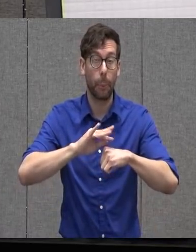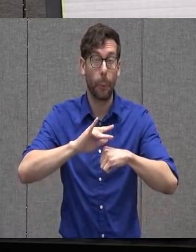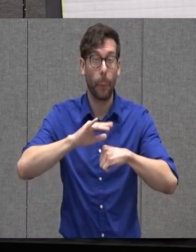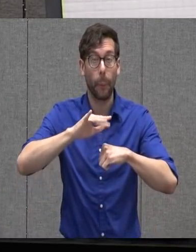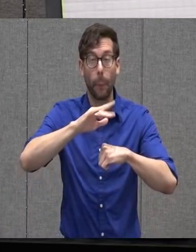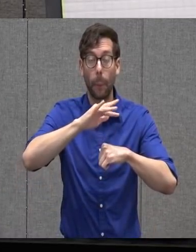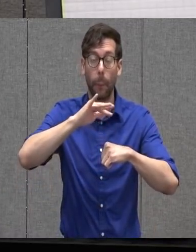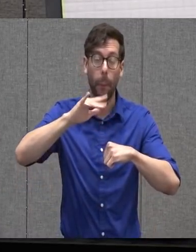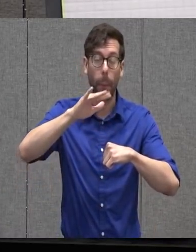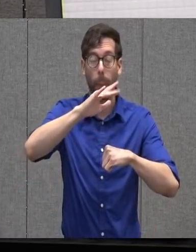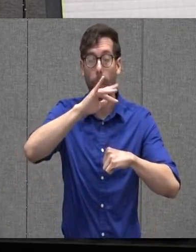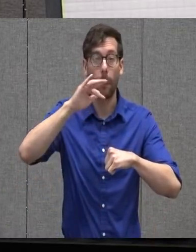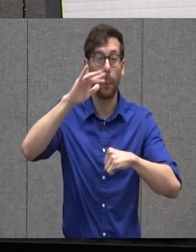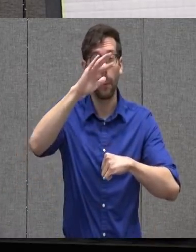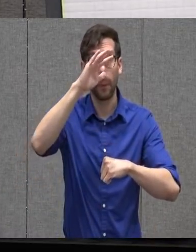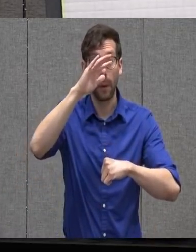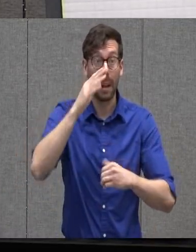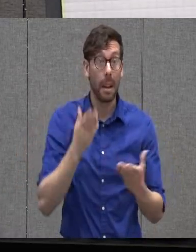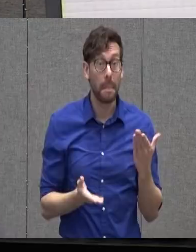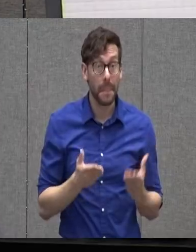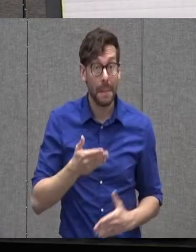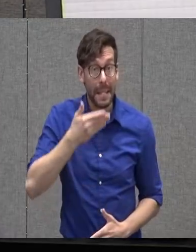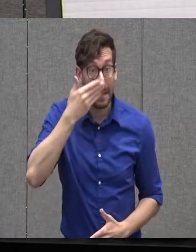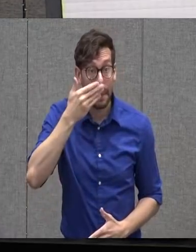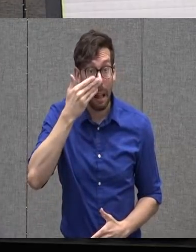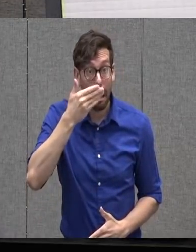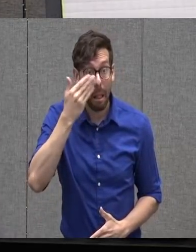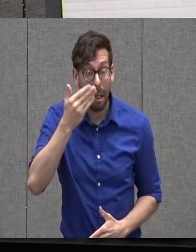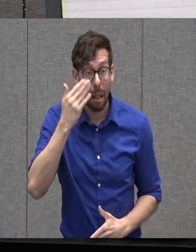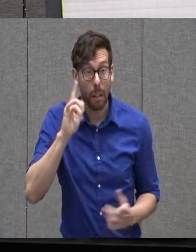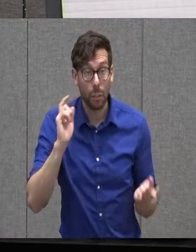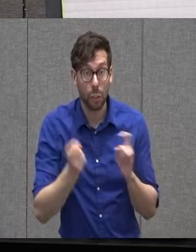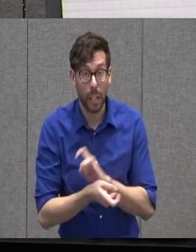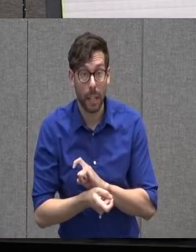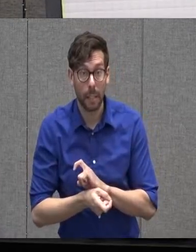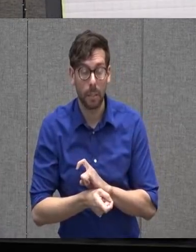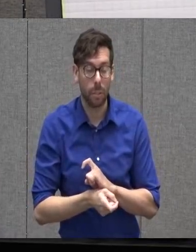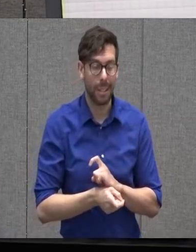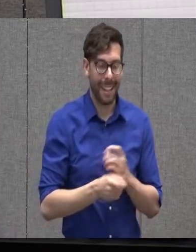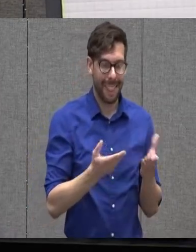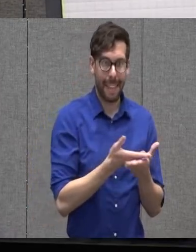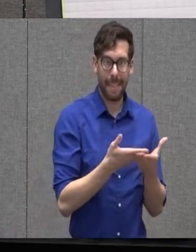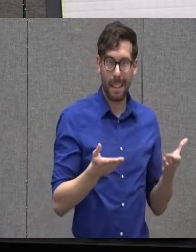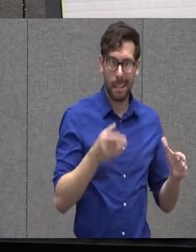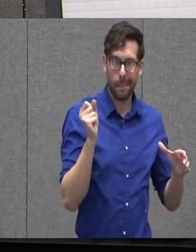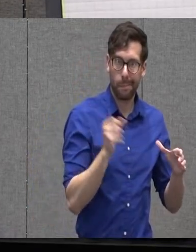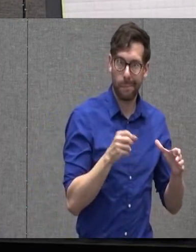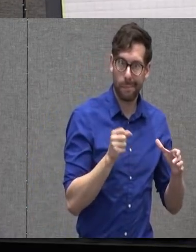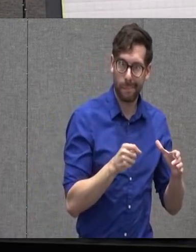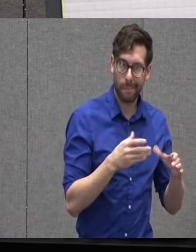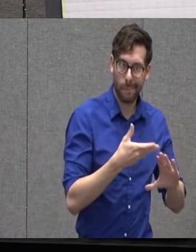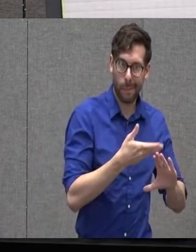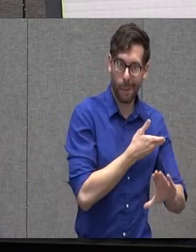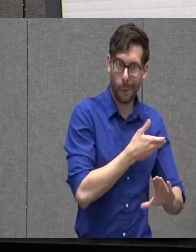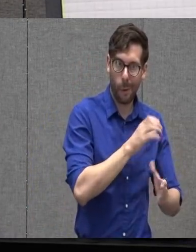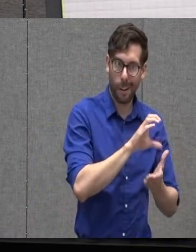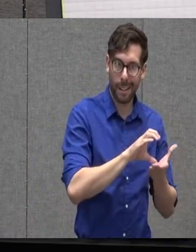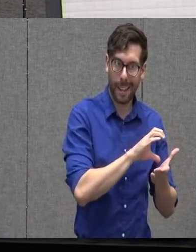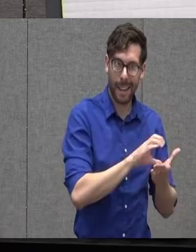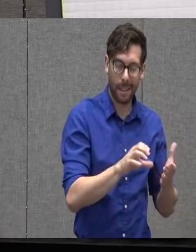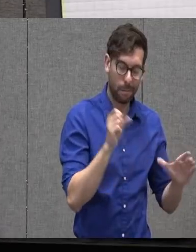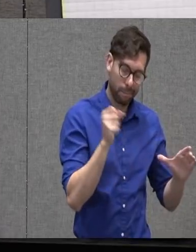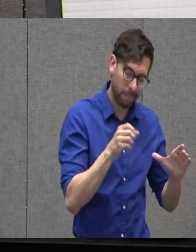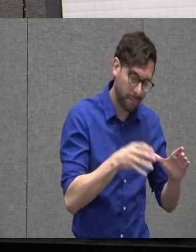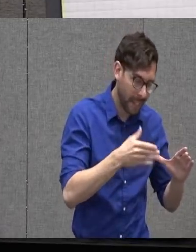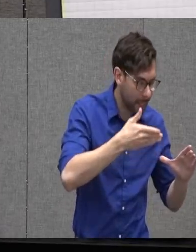changed. Maybe the things that we have before we make a cake smell very differently from when the cake is baking and